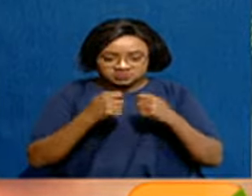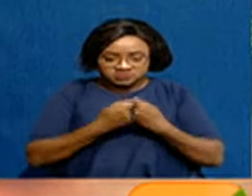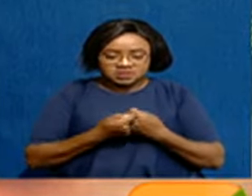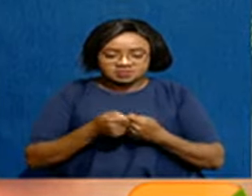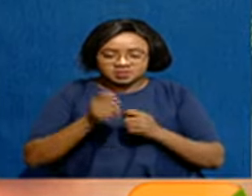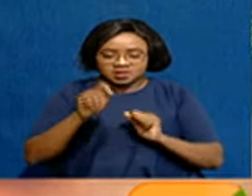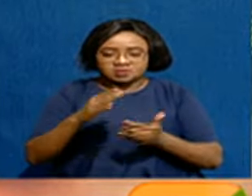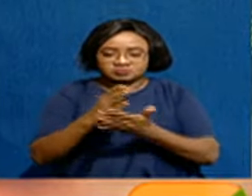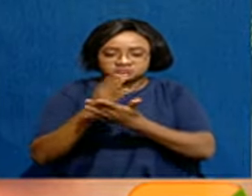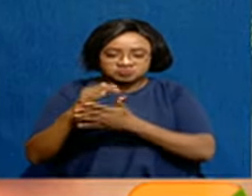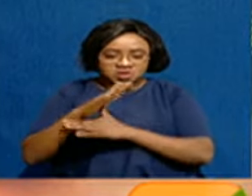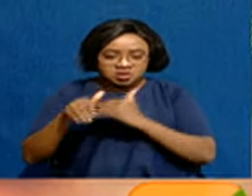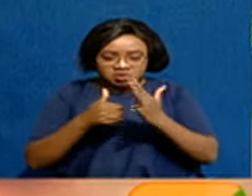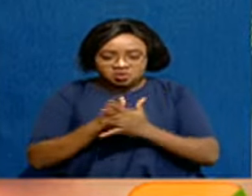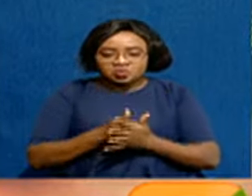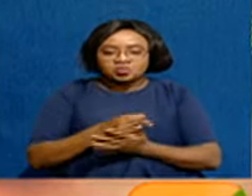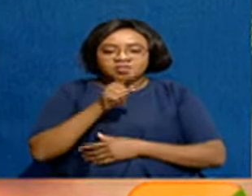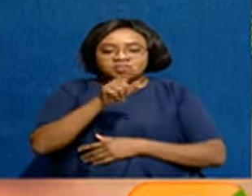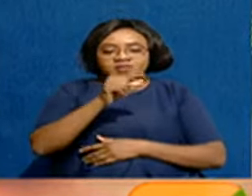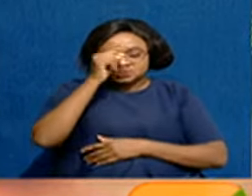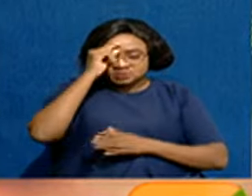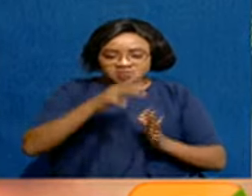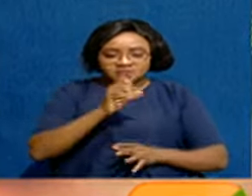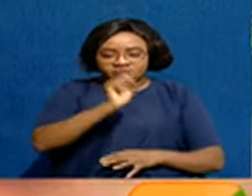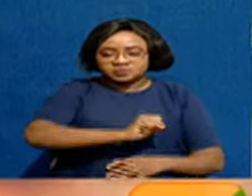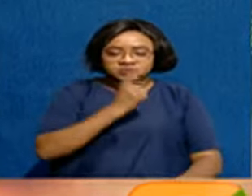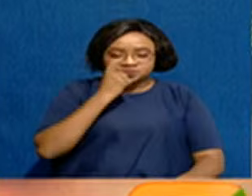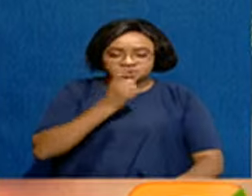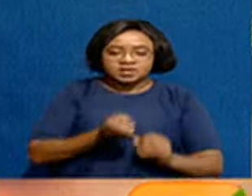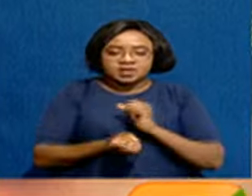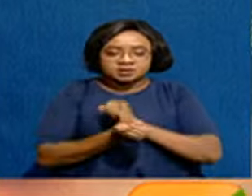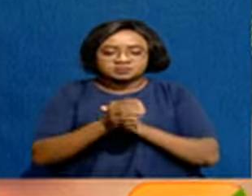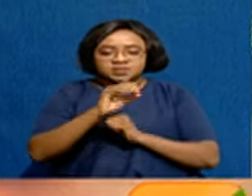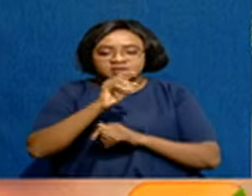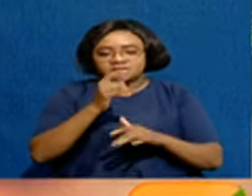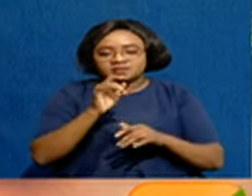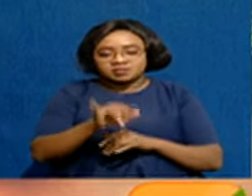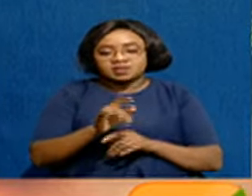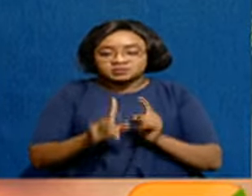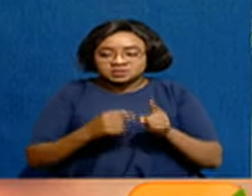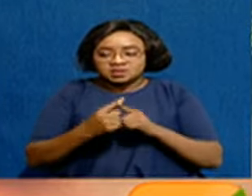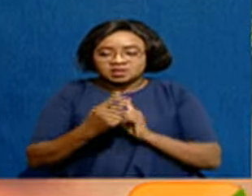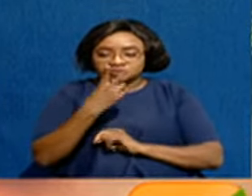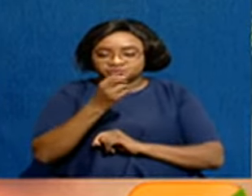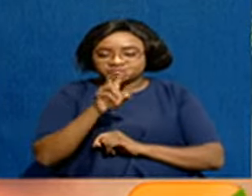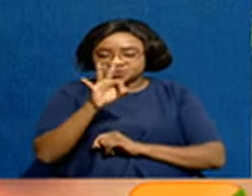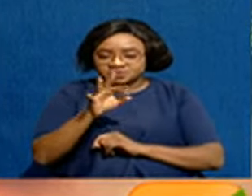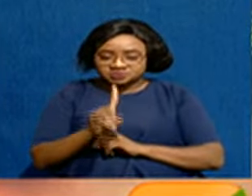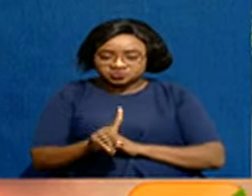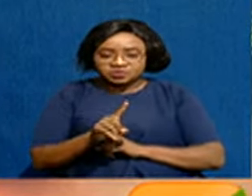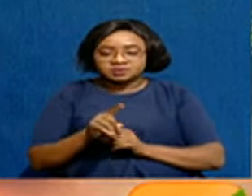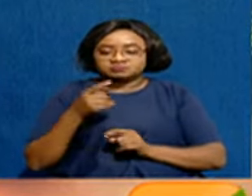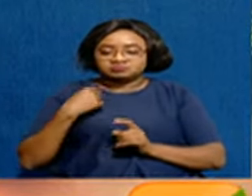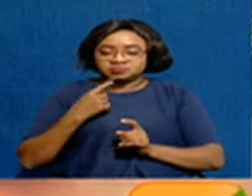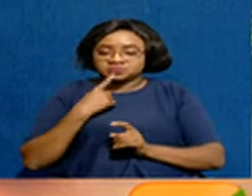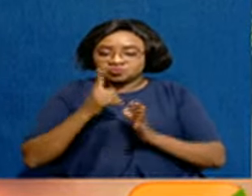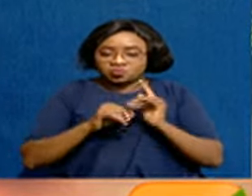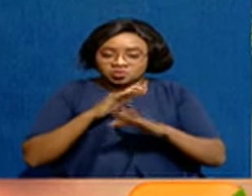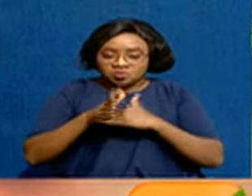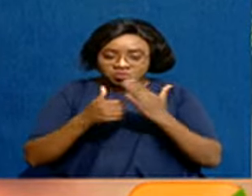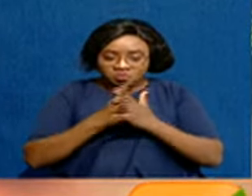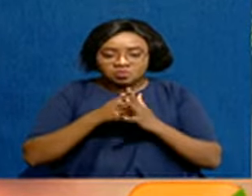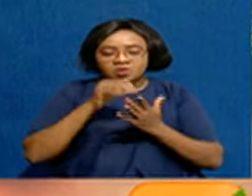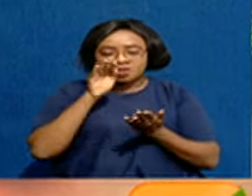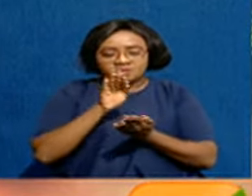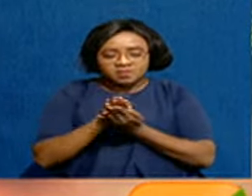according to the Bank of South Sudan Governor James Alick Garang, who said the heads of state set the date, leaving central bank governors to iron